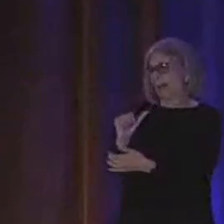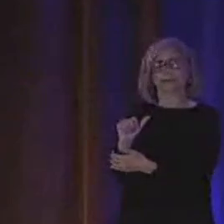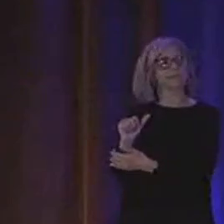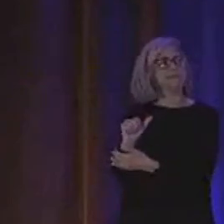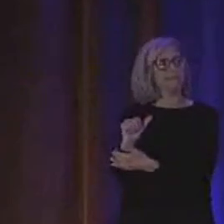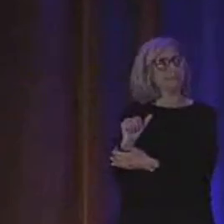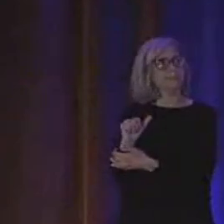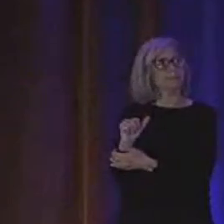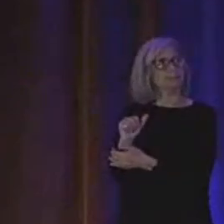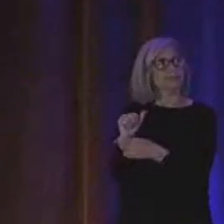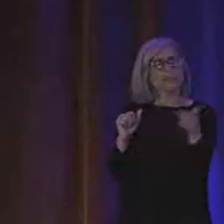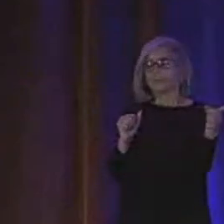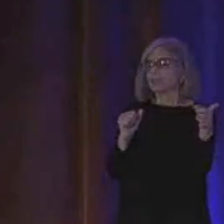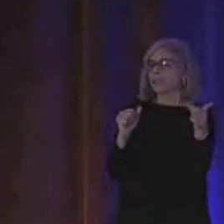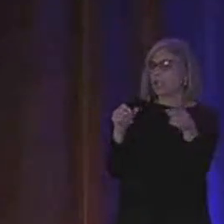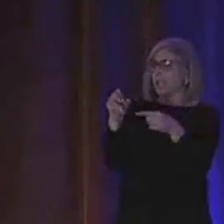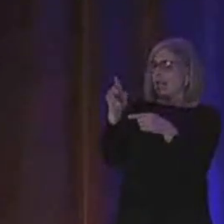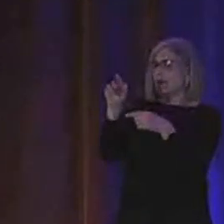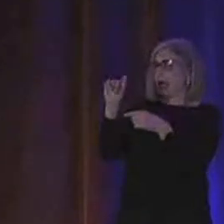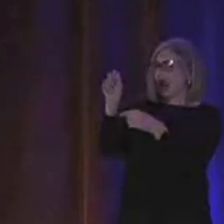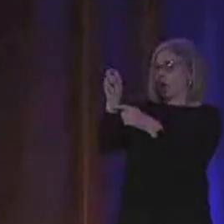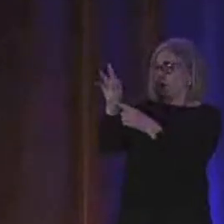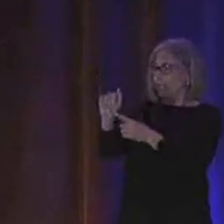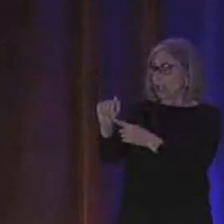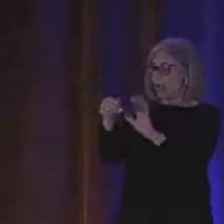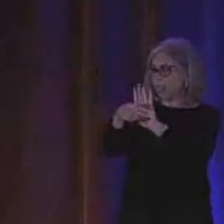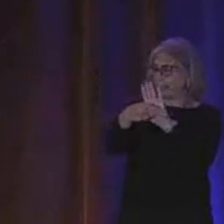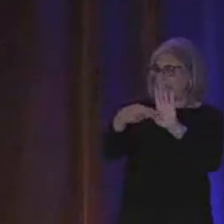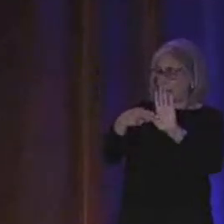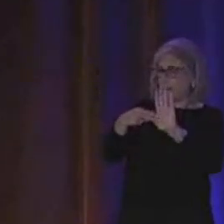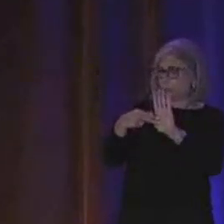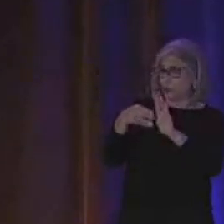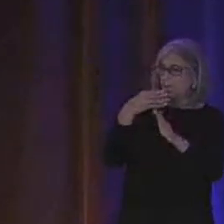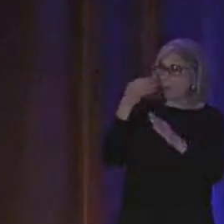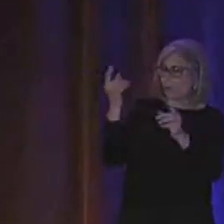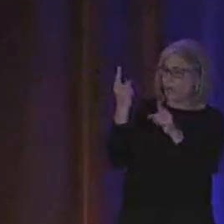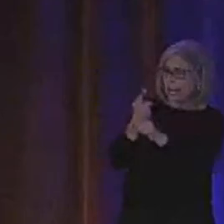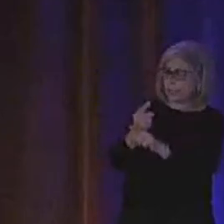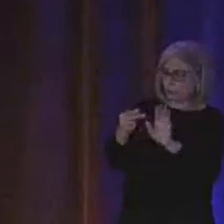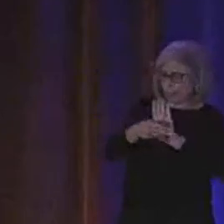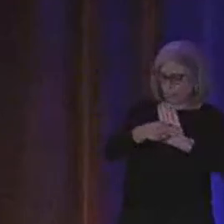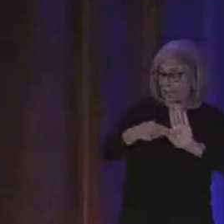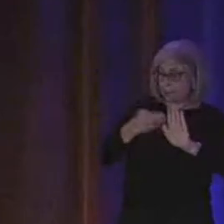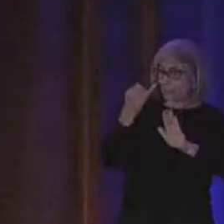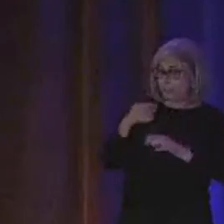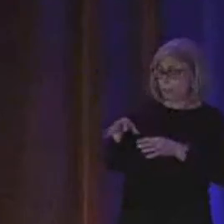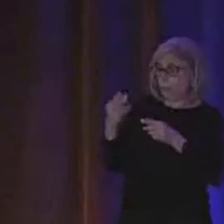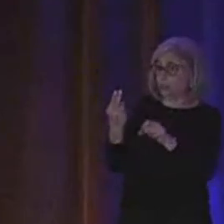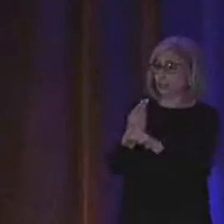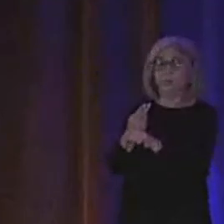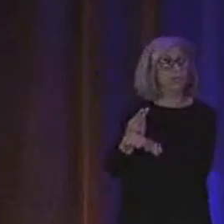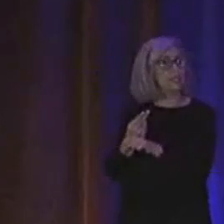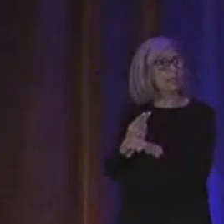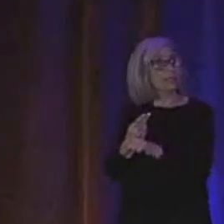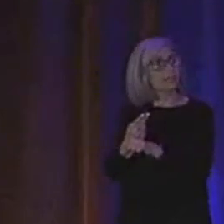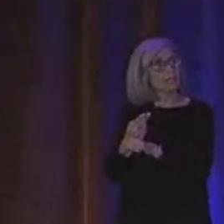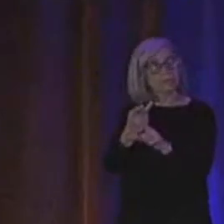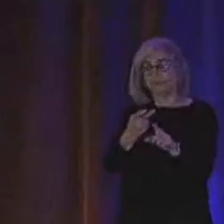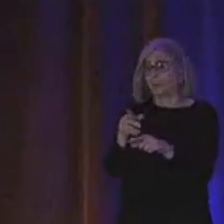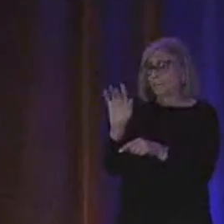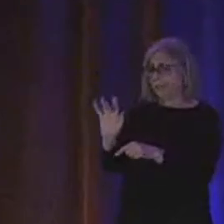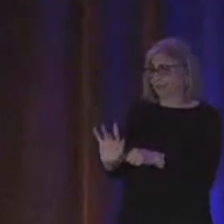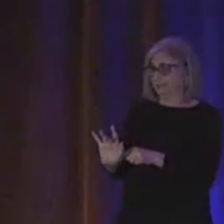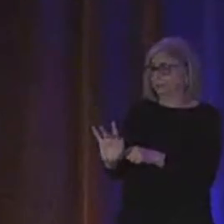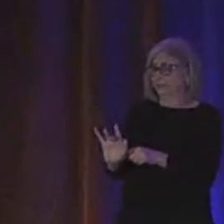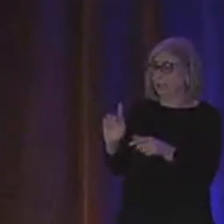An ARIA label if we want to give a more accurate button label, especially if we are doing icon buttons. And then we'll